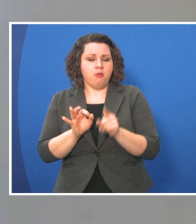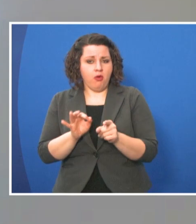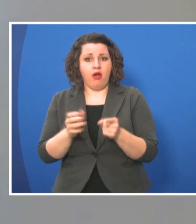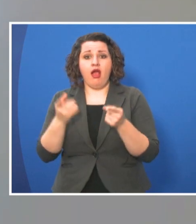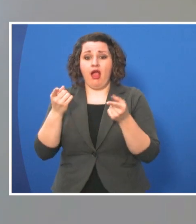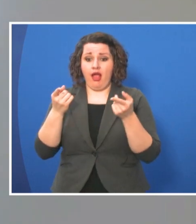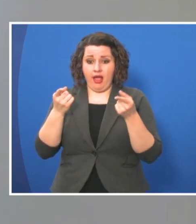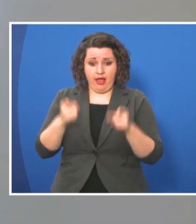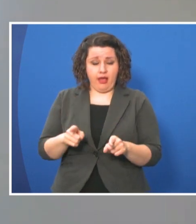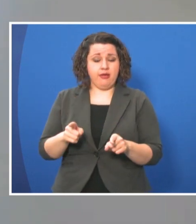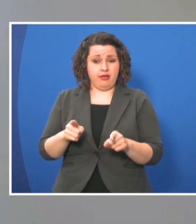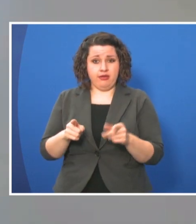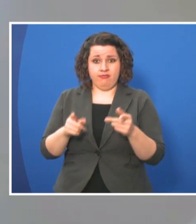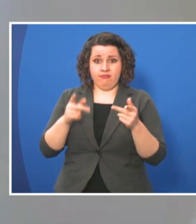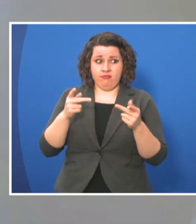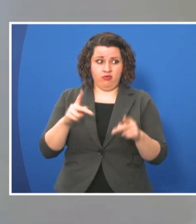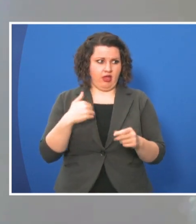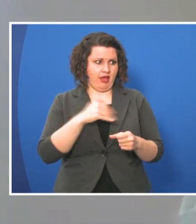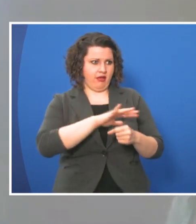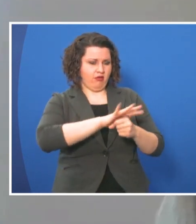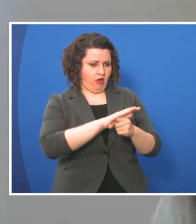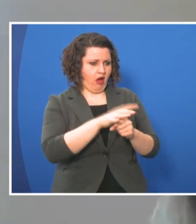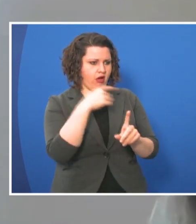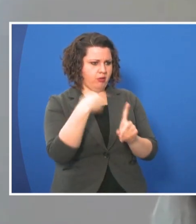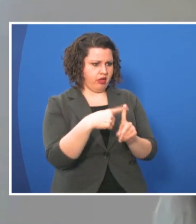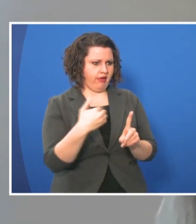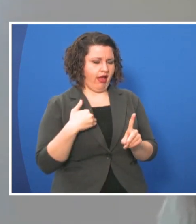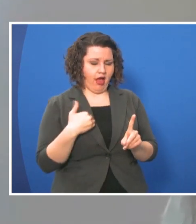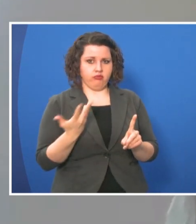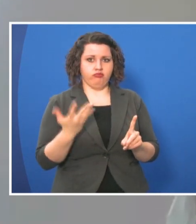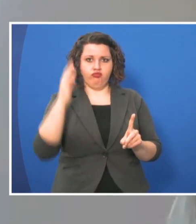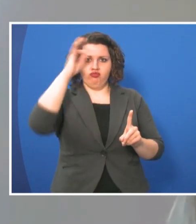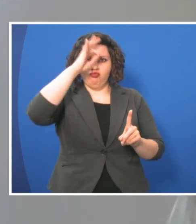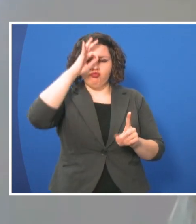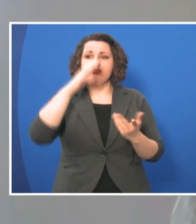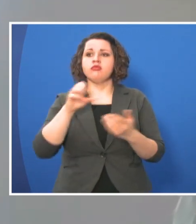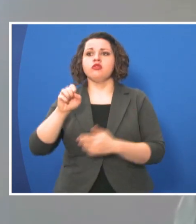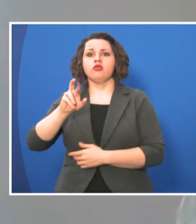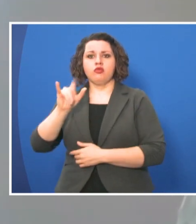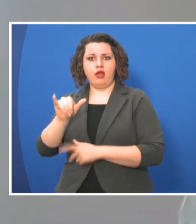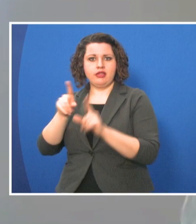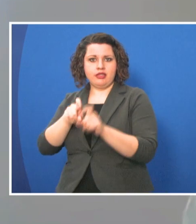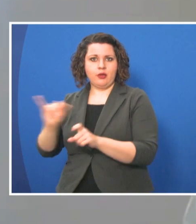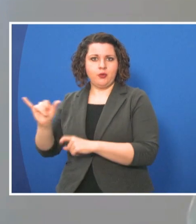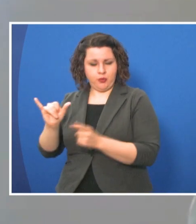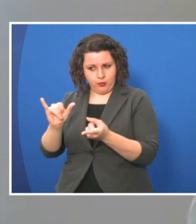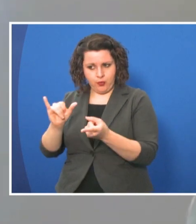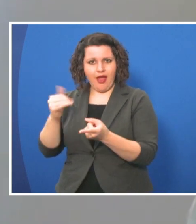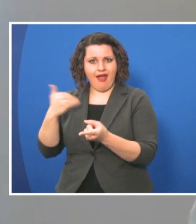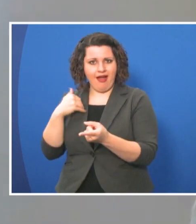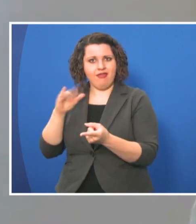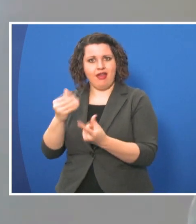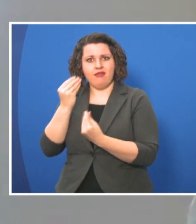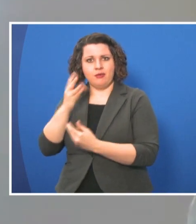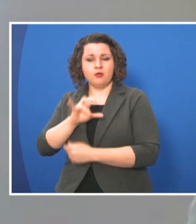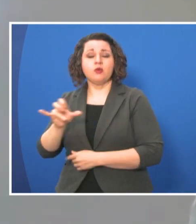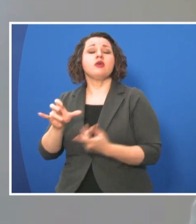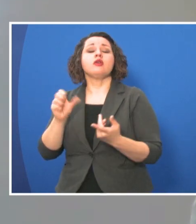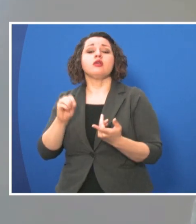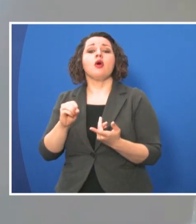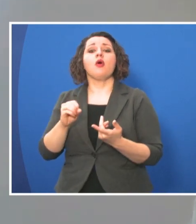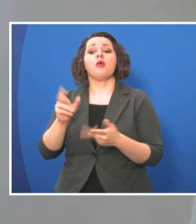receives a result on the PCR test, but also on the serology test. So with regard to asymptomatic individuals